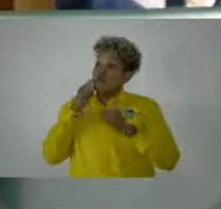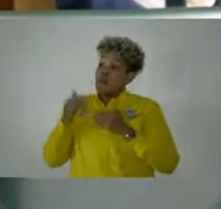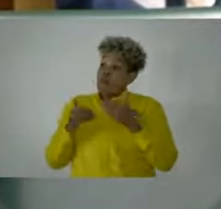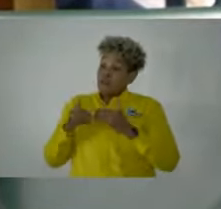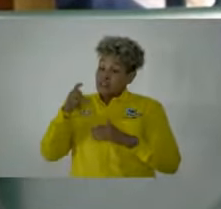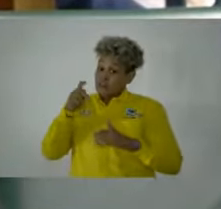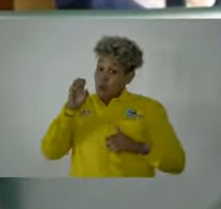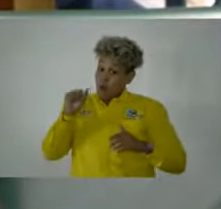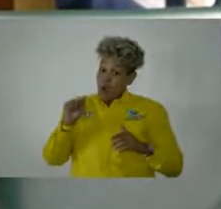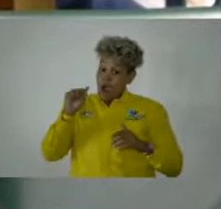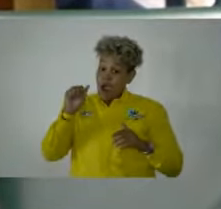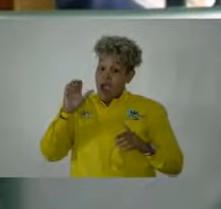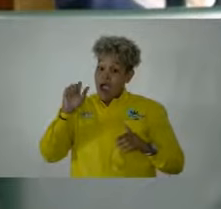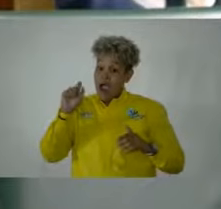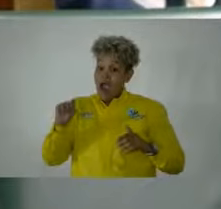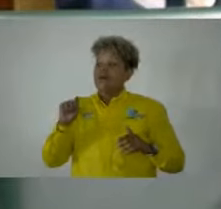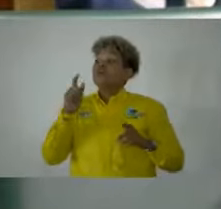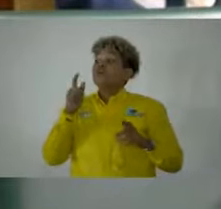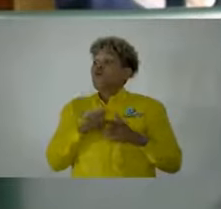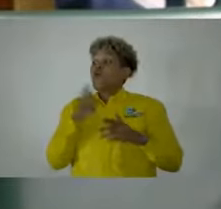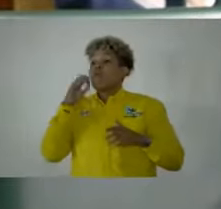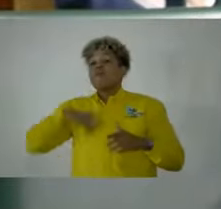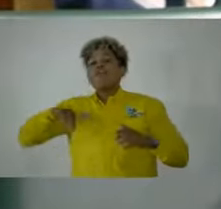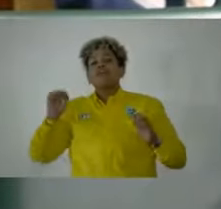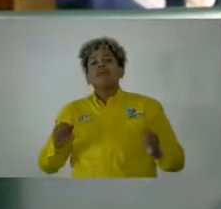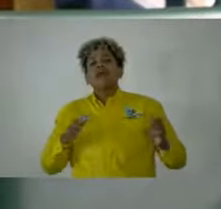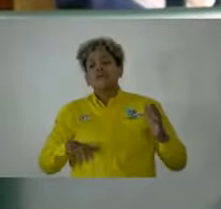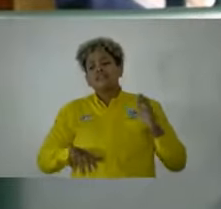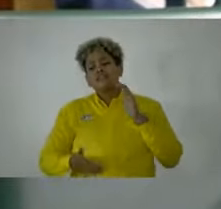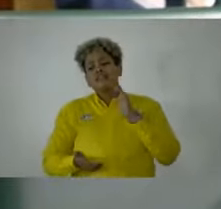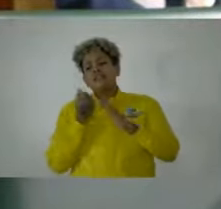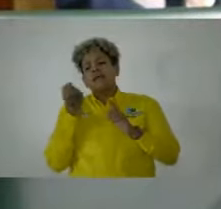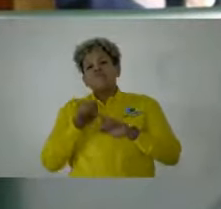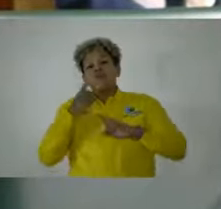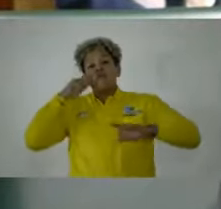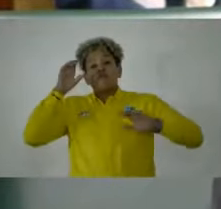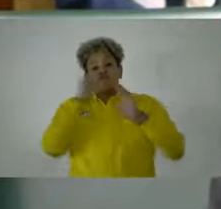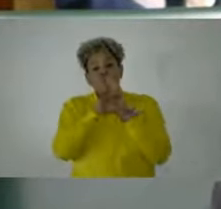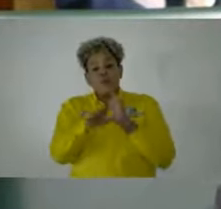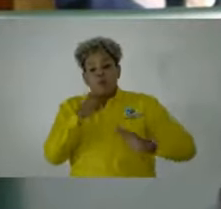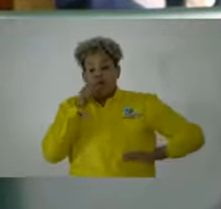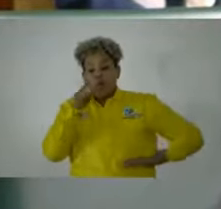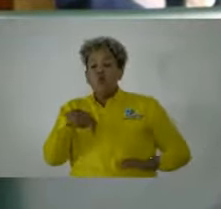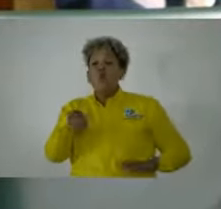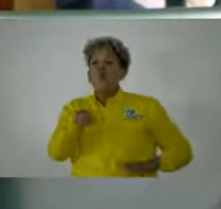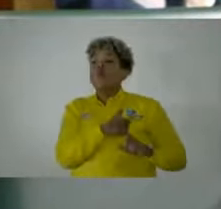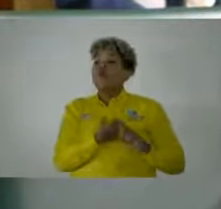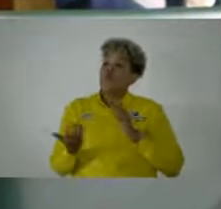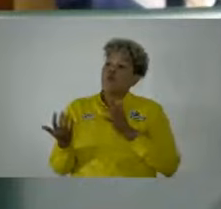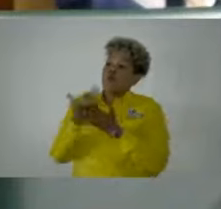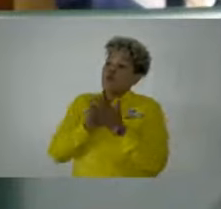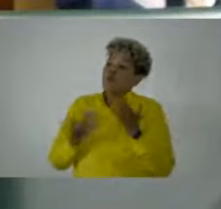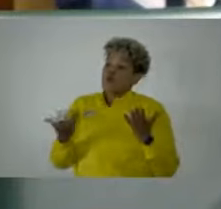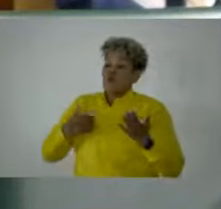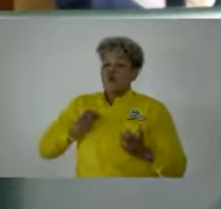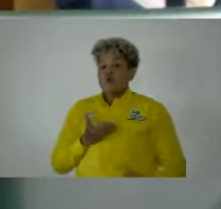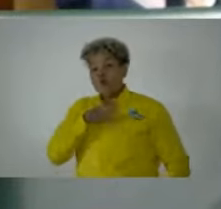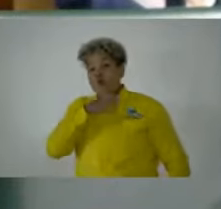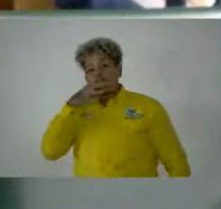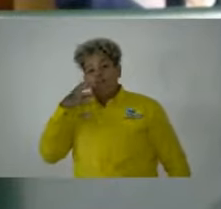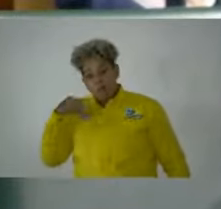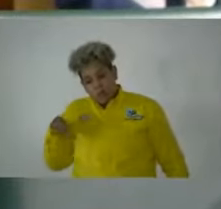of Crime Act regime so that the profits can be taken away from criminals who reap what our farmers sow. Yeah.